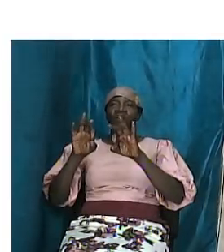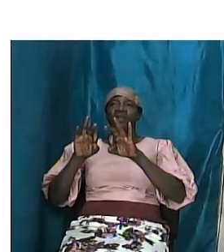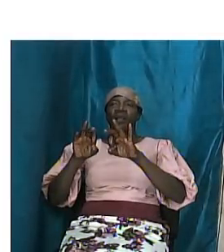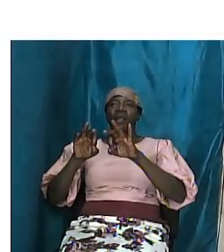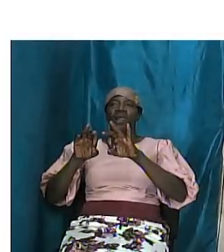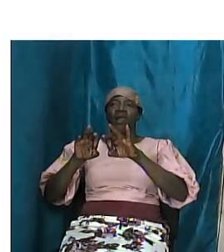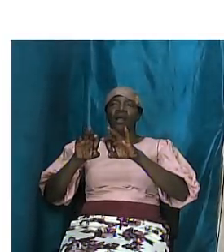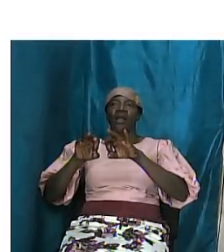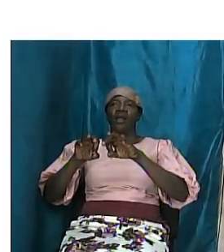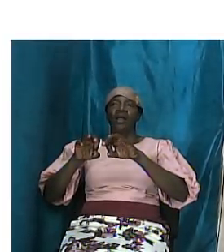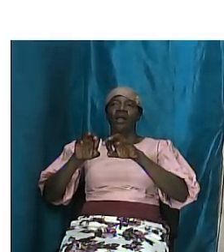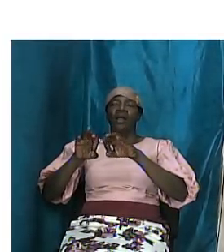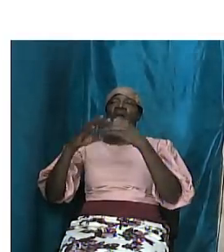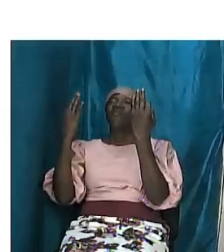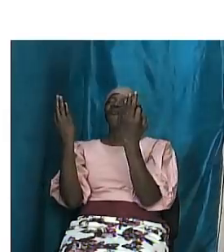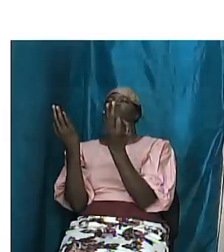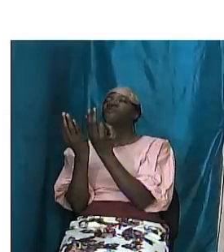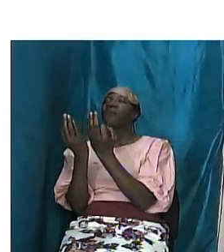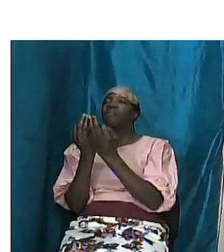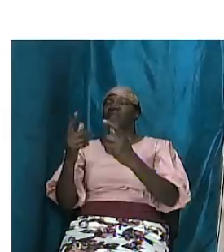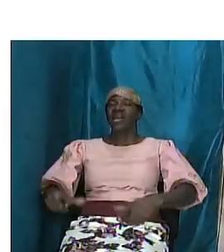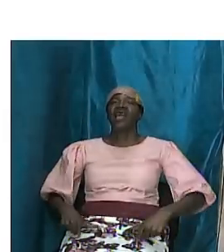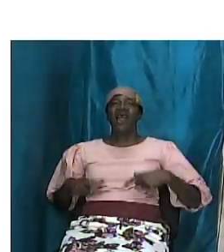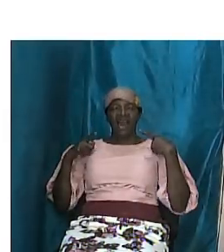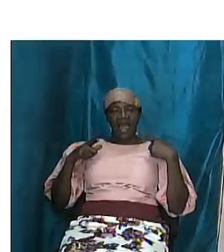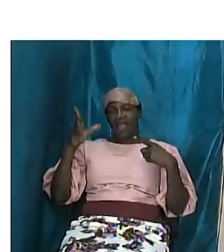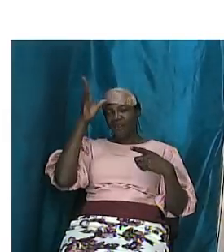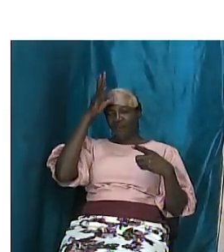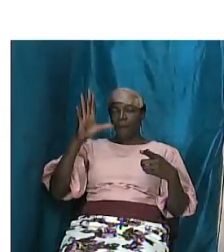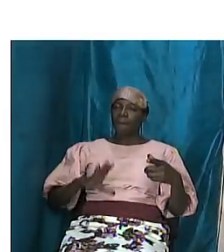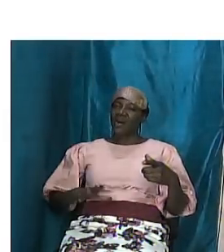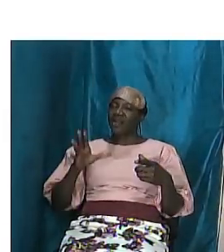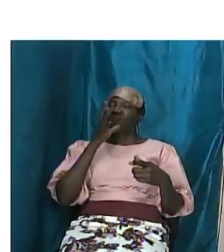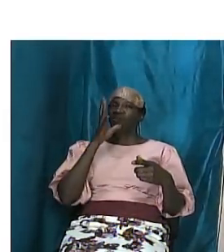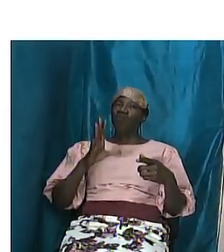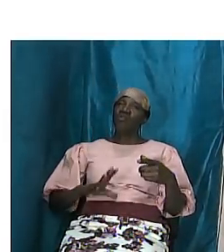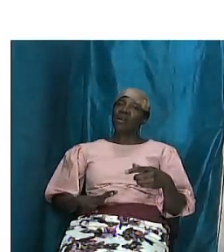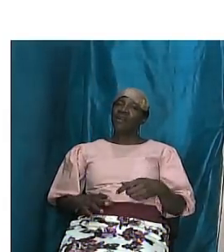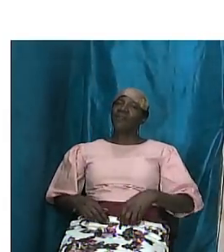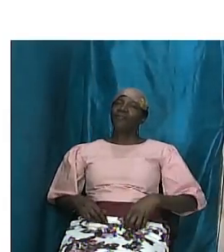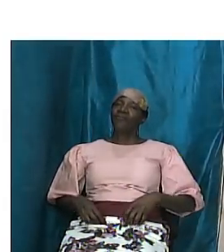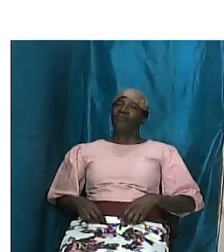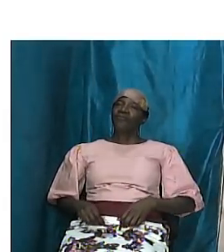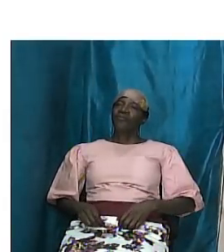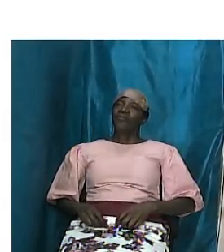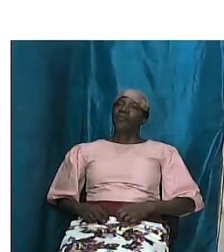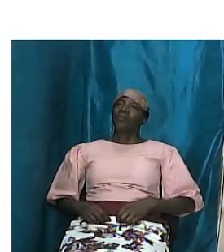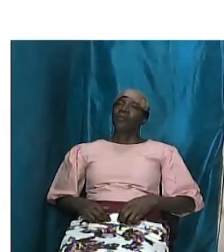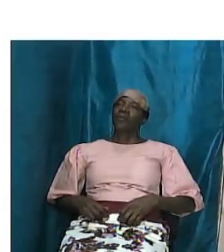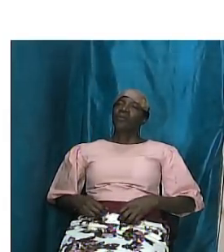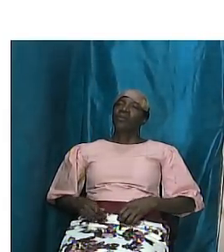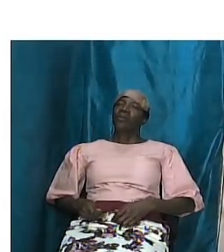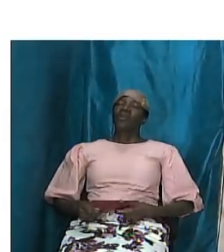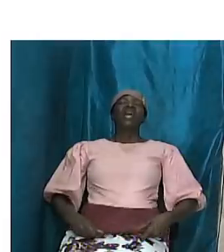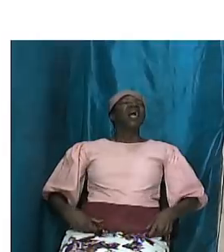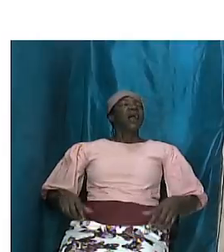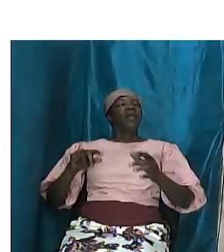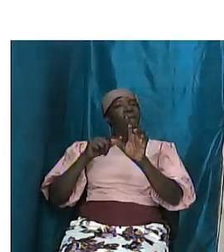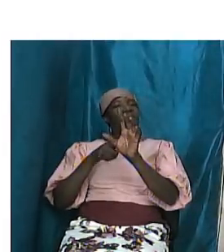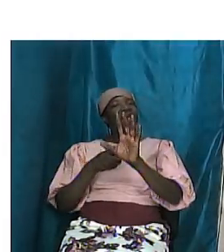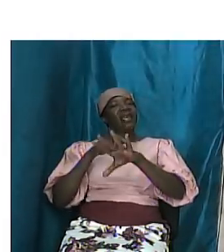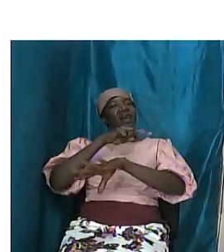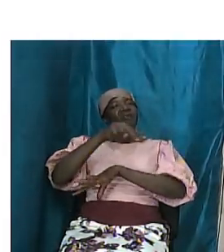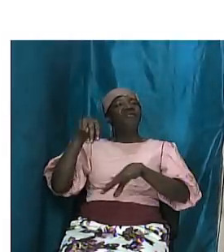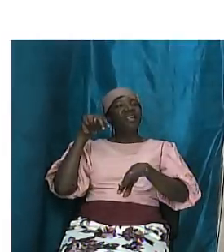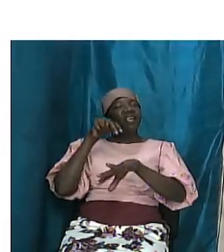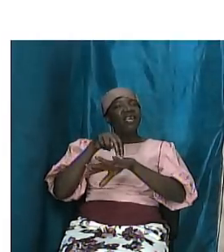life, the beginning of man, the beginning of woman. The book of Genesis speaks about the beginning of nations. It